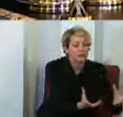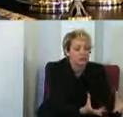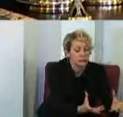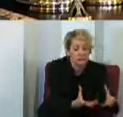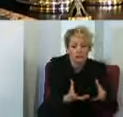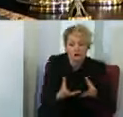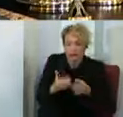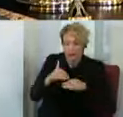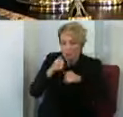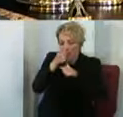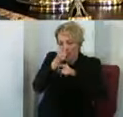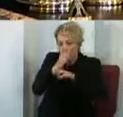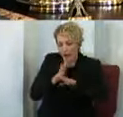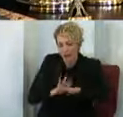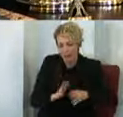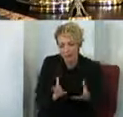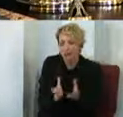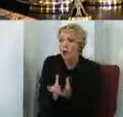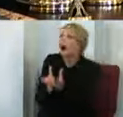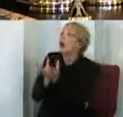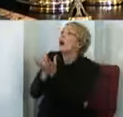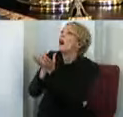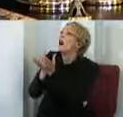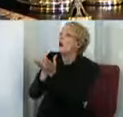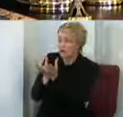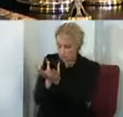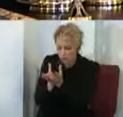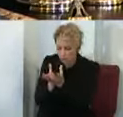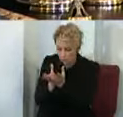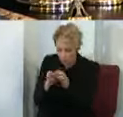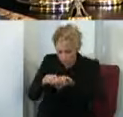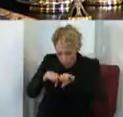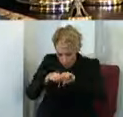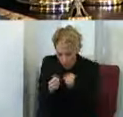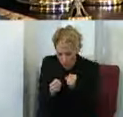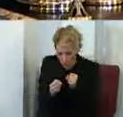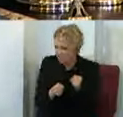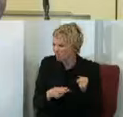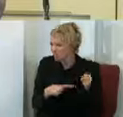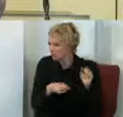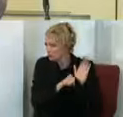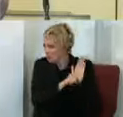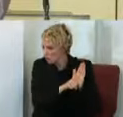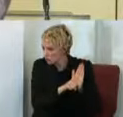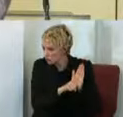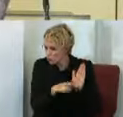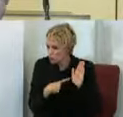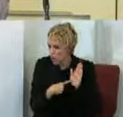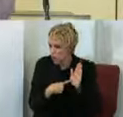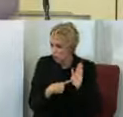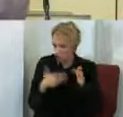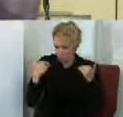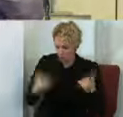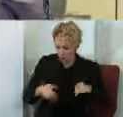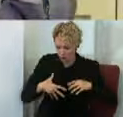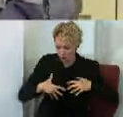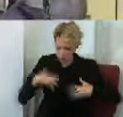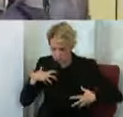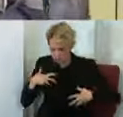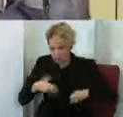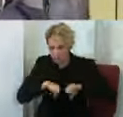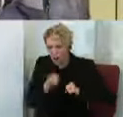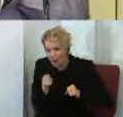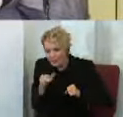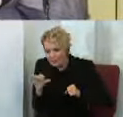it before God, and he broke it as a symbol of what he was going to go through, what he was willing to walk